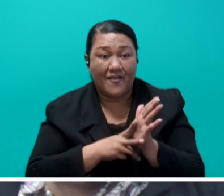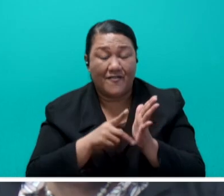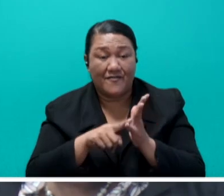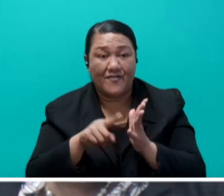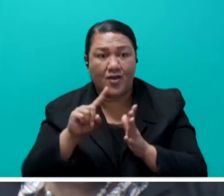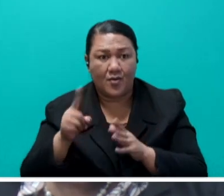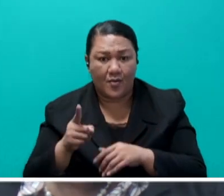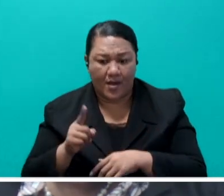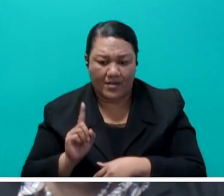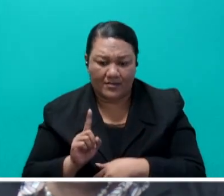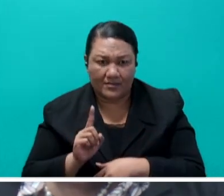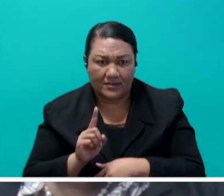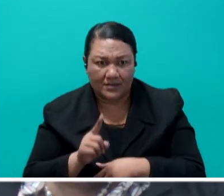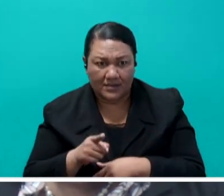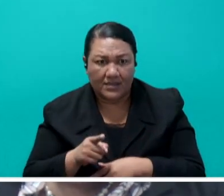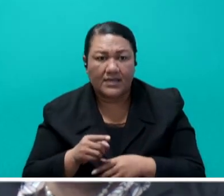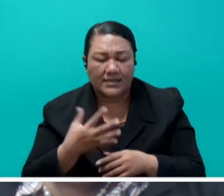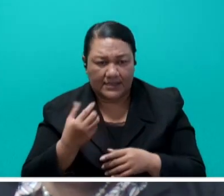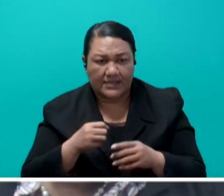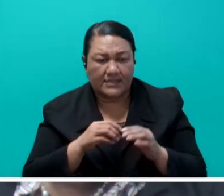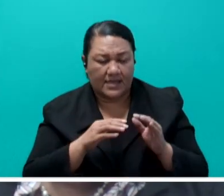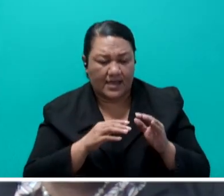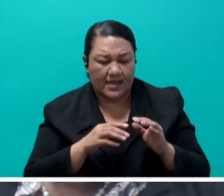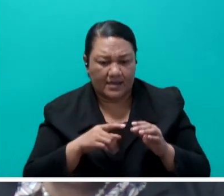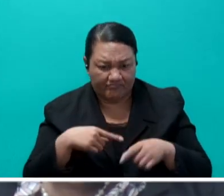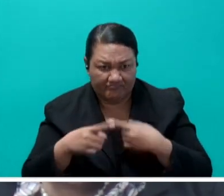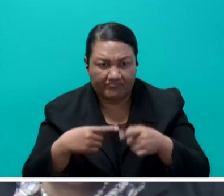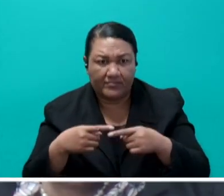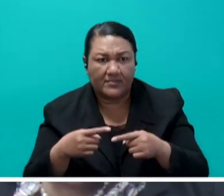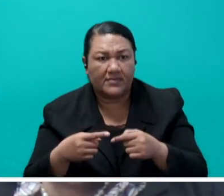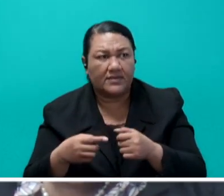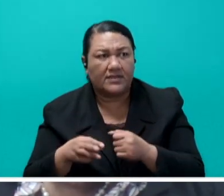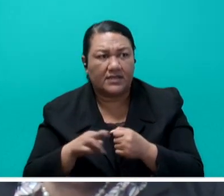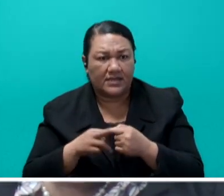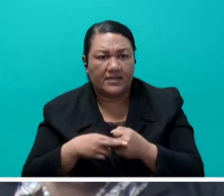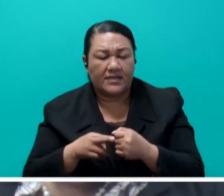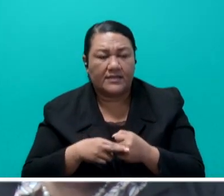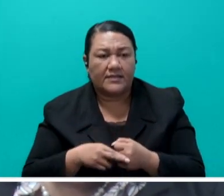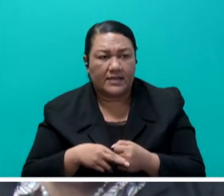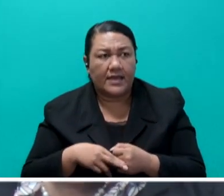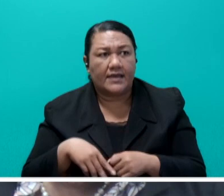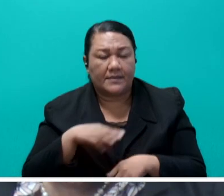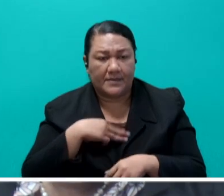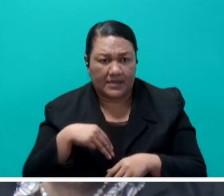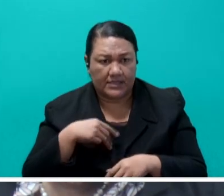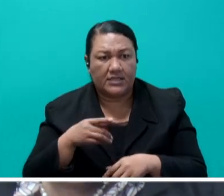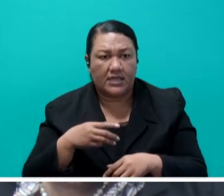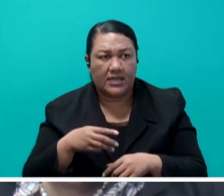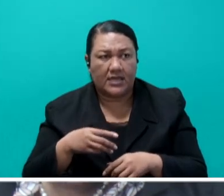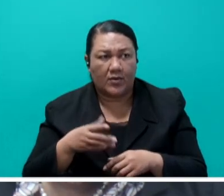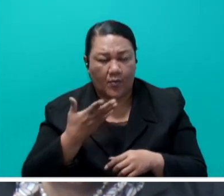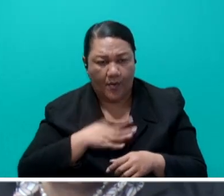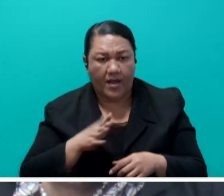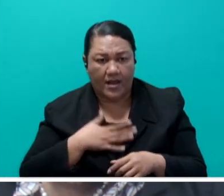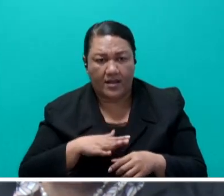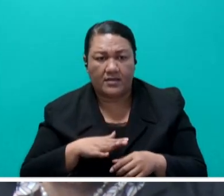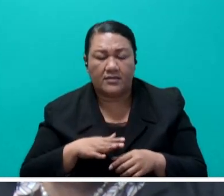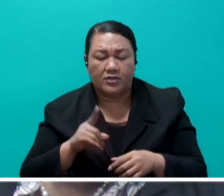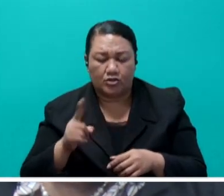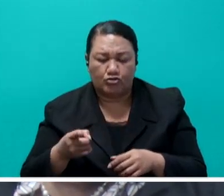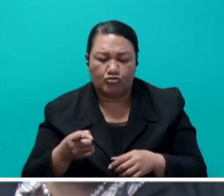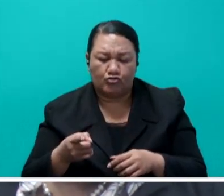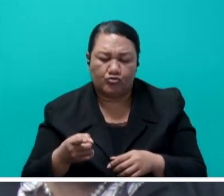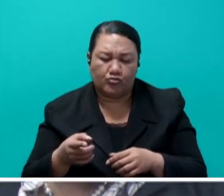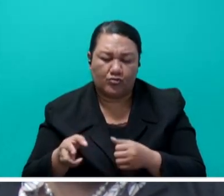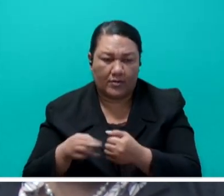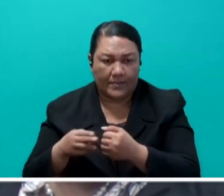place, and the Ministry is planning to repurpose the new building to house some health services